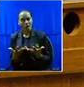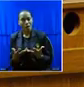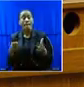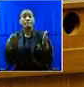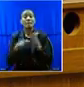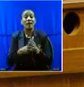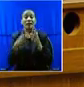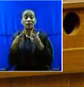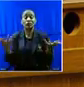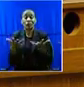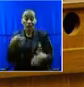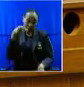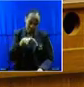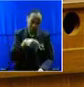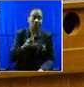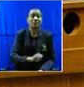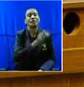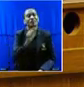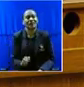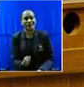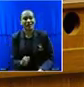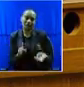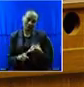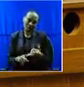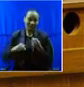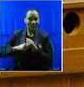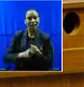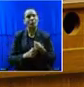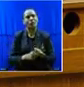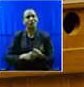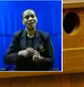made goods and to support local businesses.